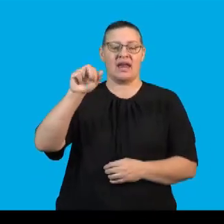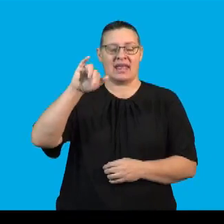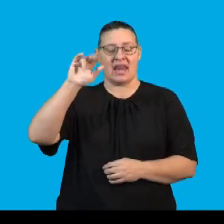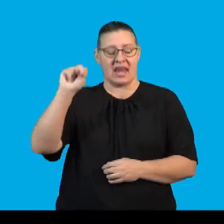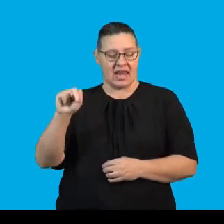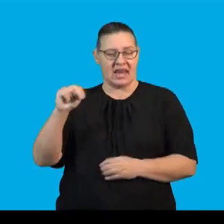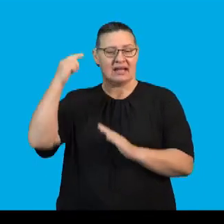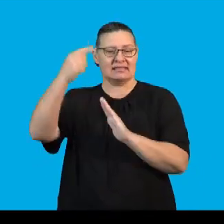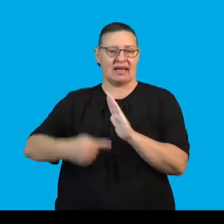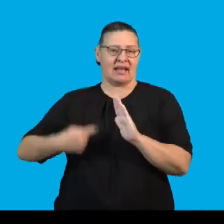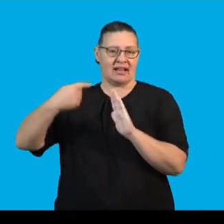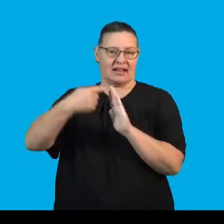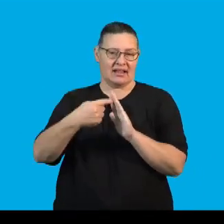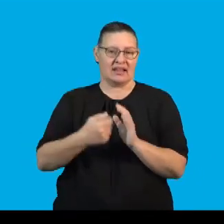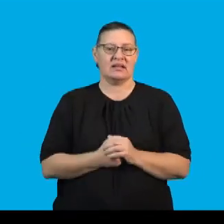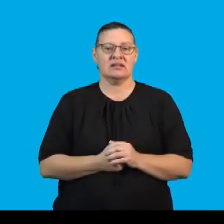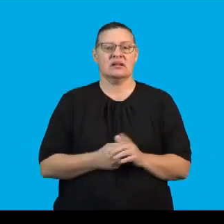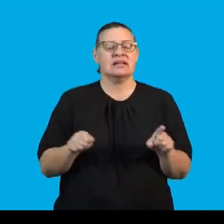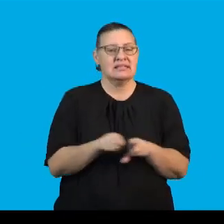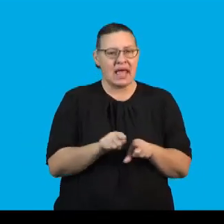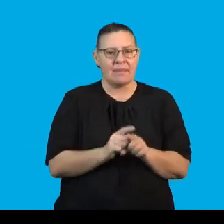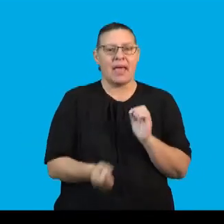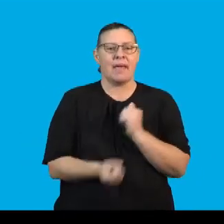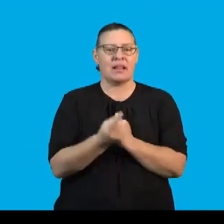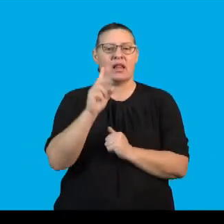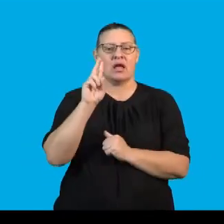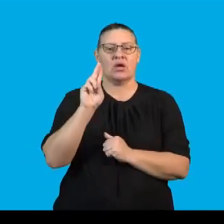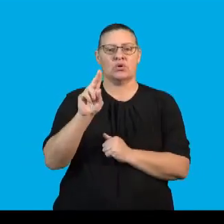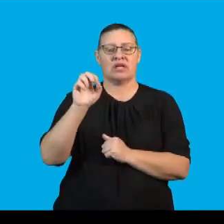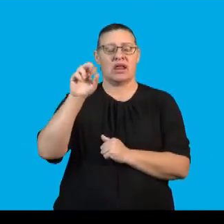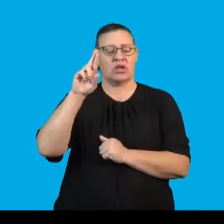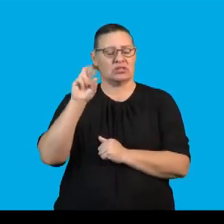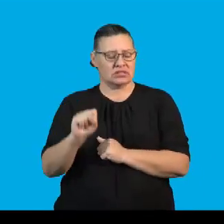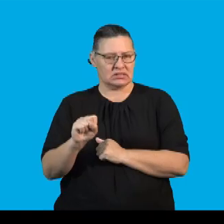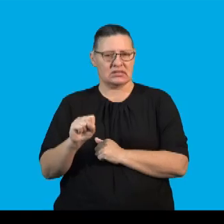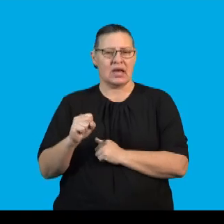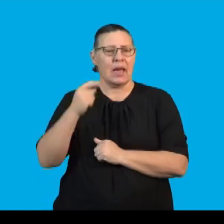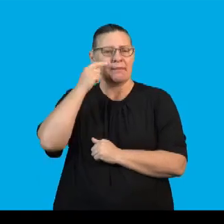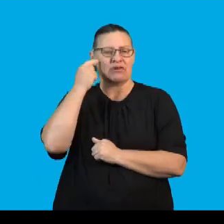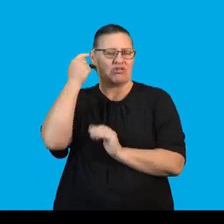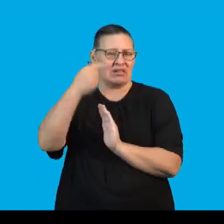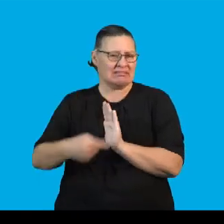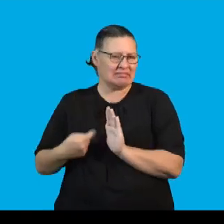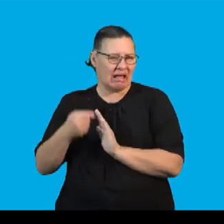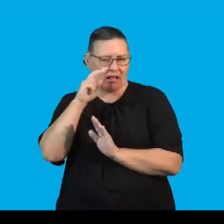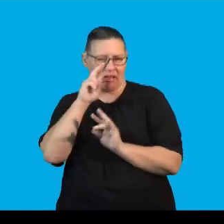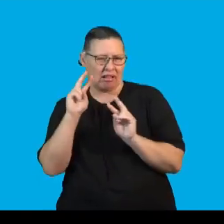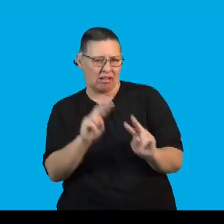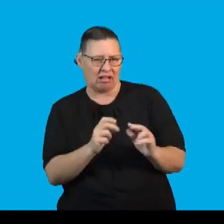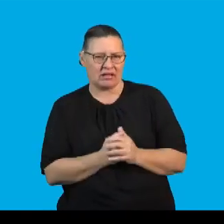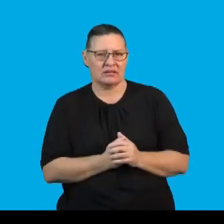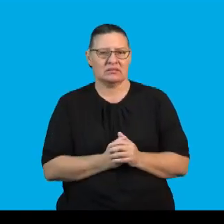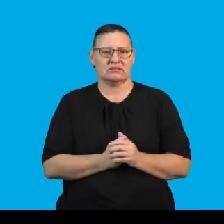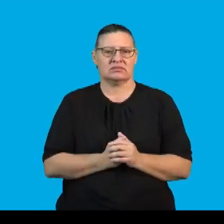ovarian cycle. And we will also check the events in the uterus menstrual cycle. We will also look